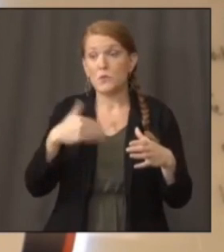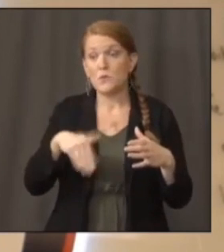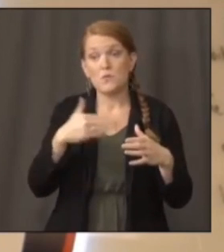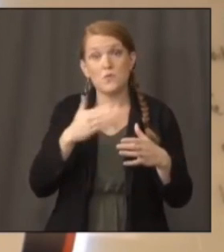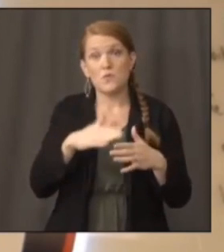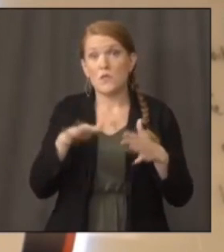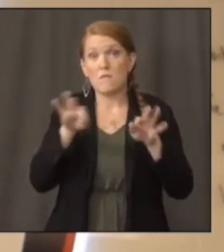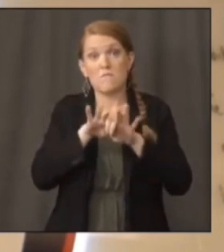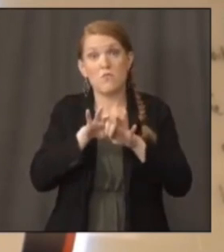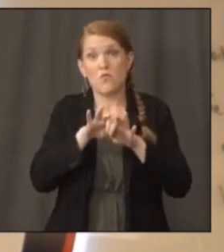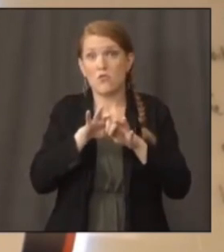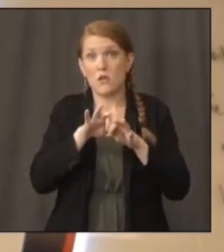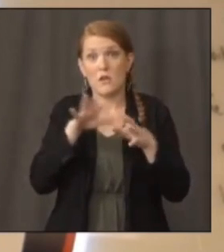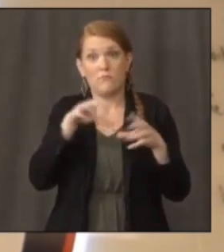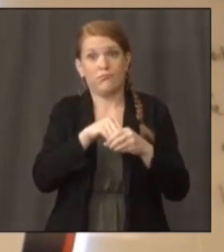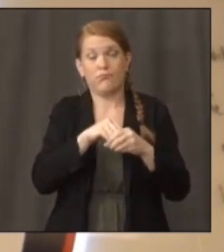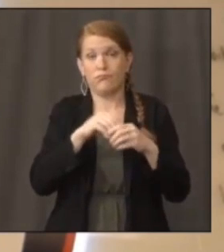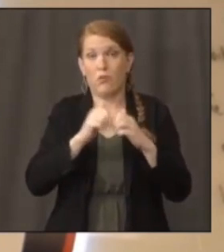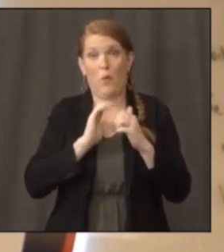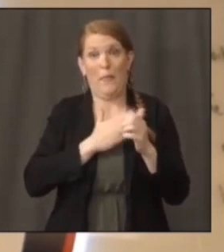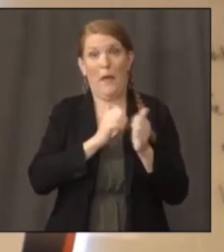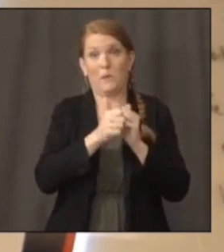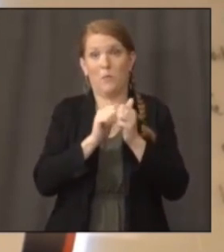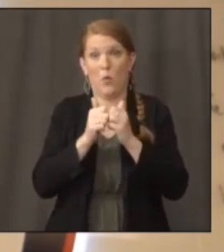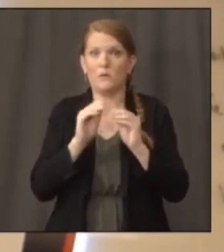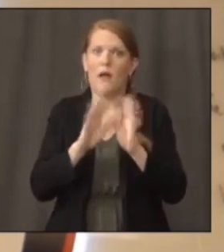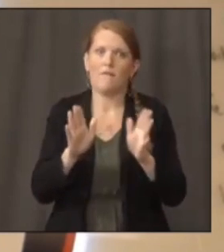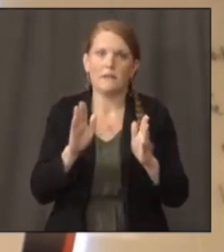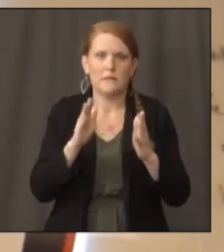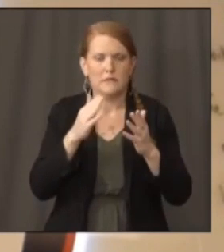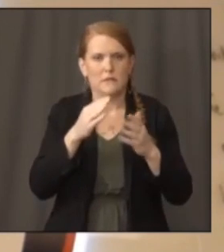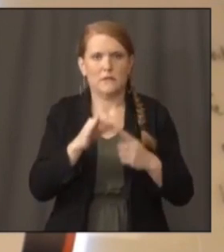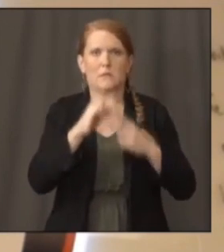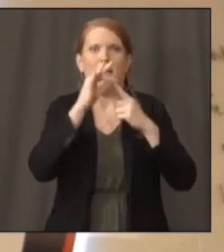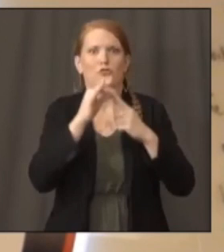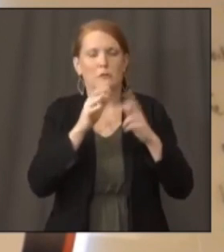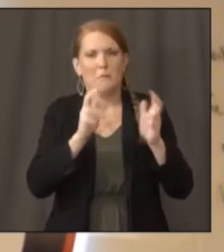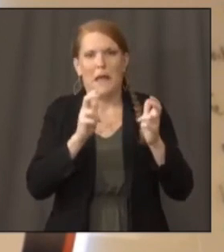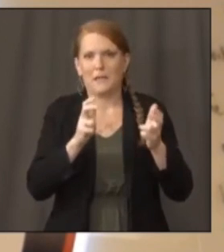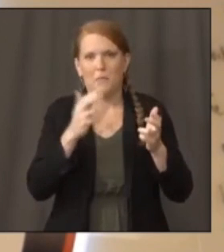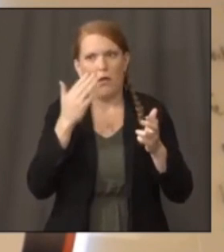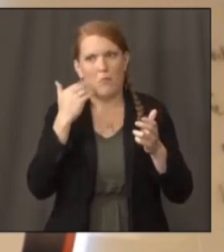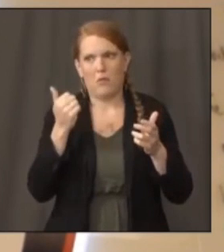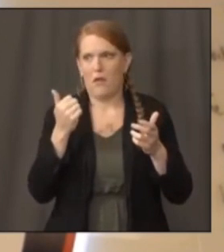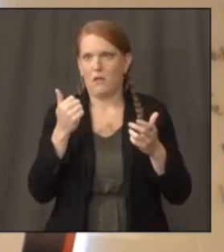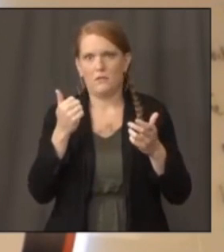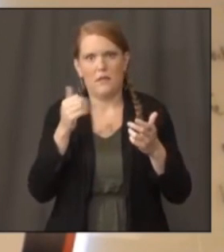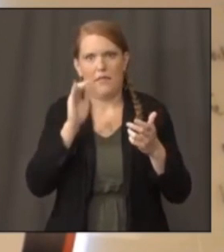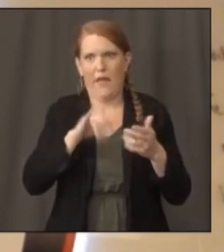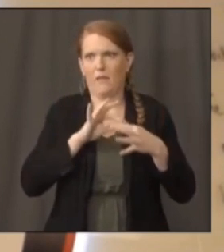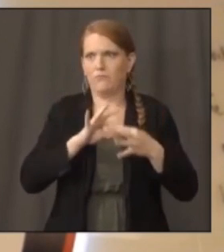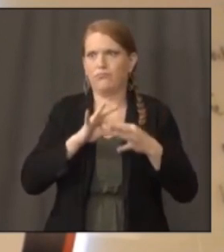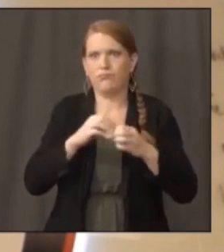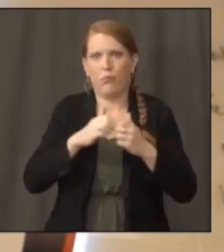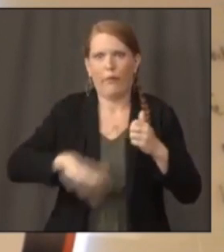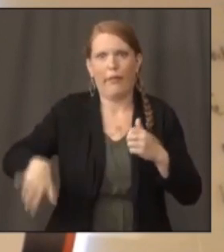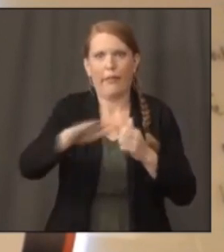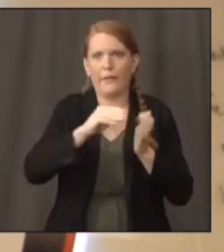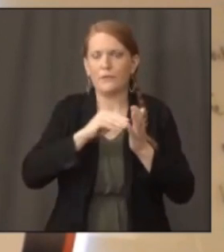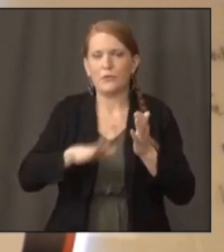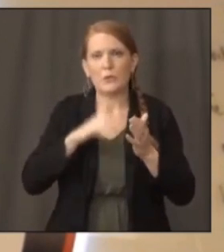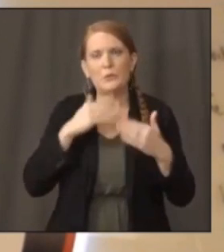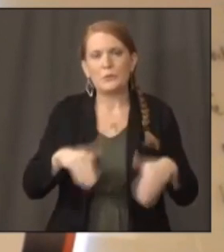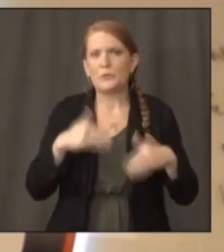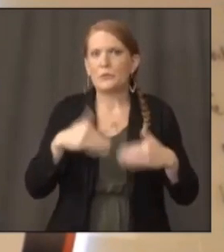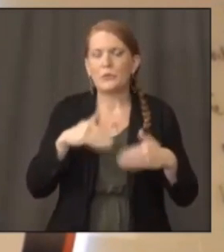our athletic programs, obviously, especially basketball, the connection, it's special. And the more